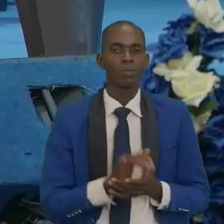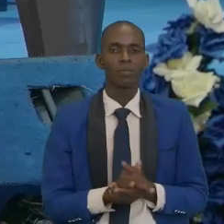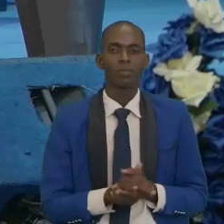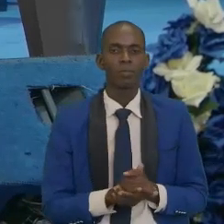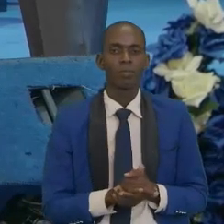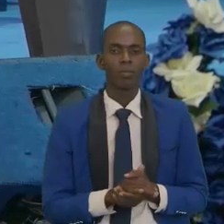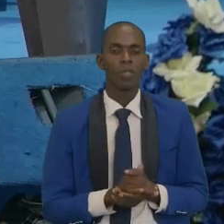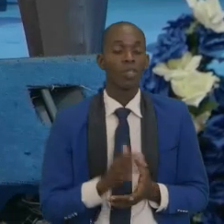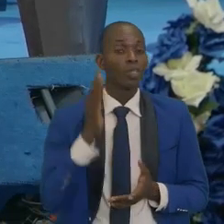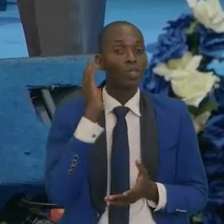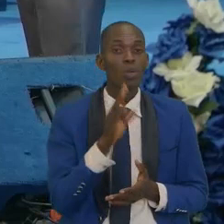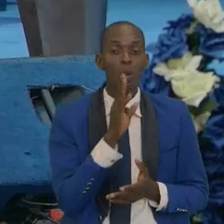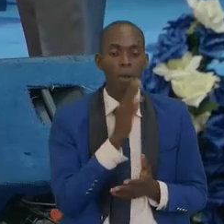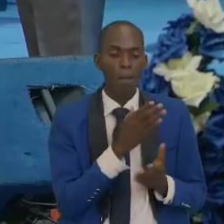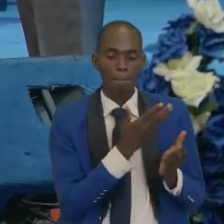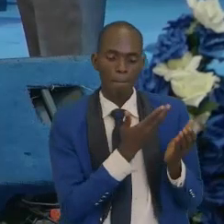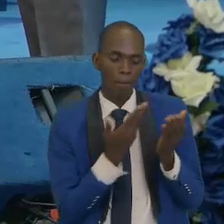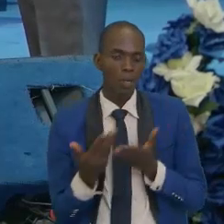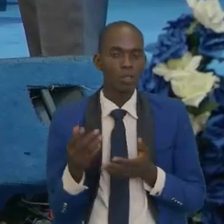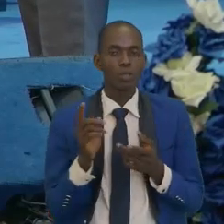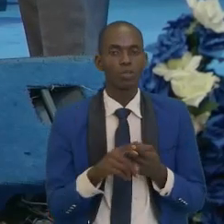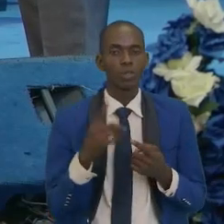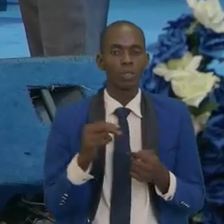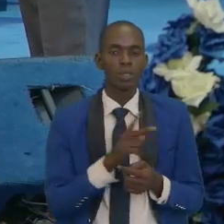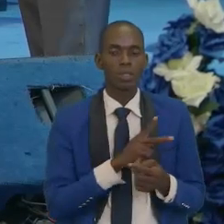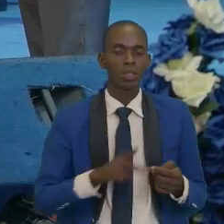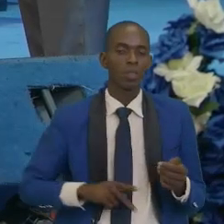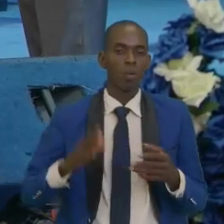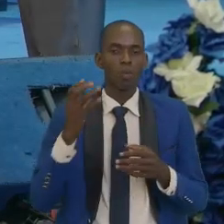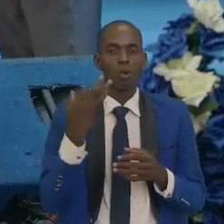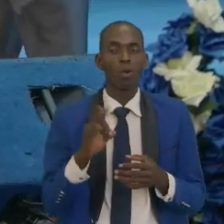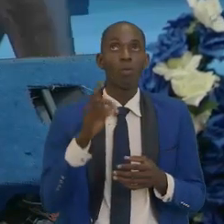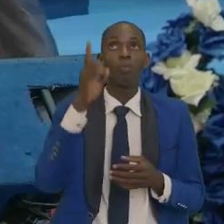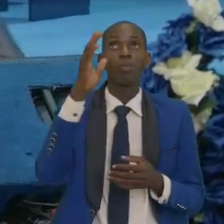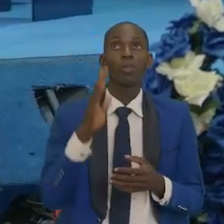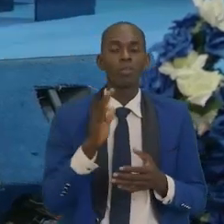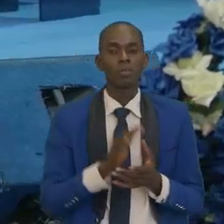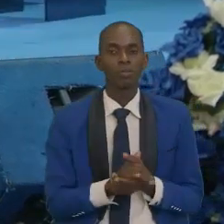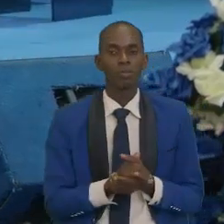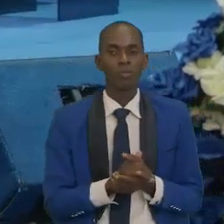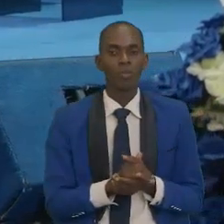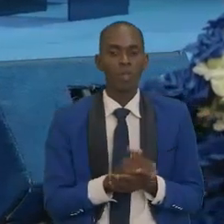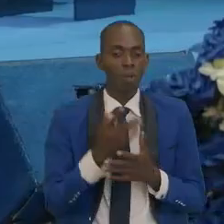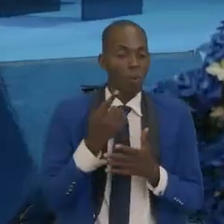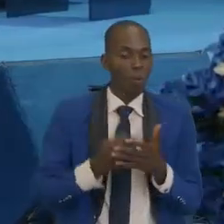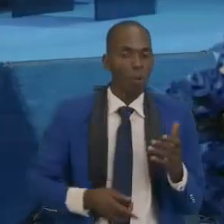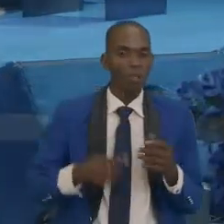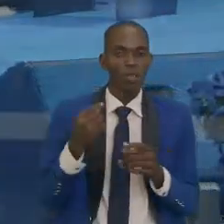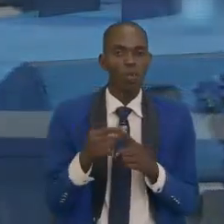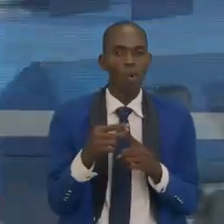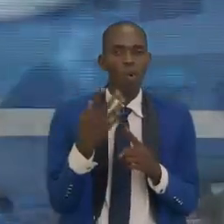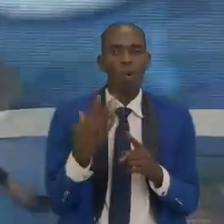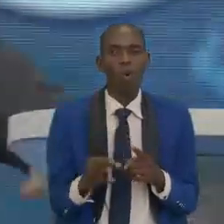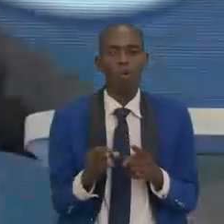shall be brought into the kingdom of God. While the message of salvation is going